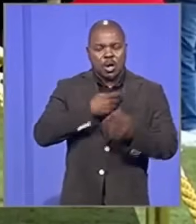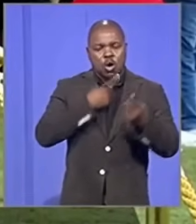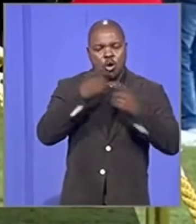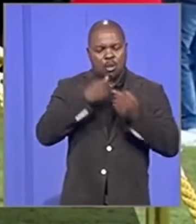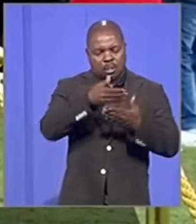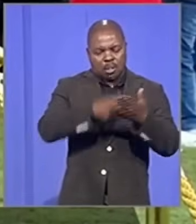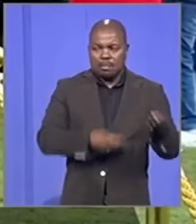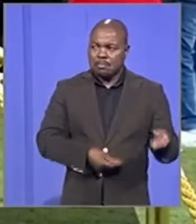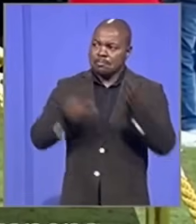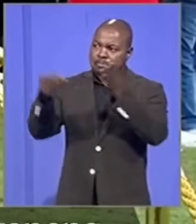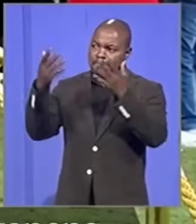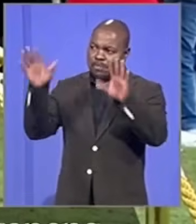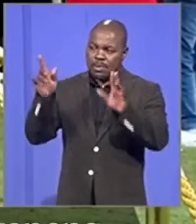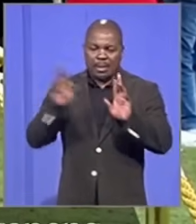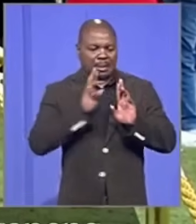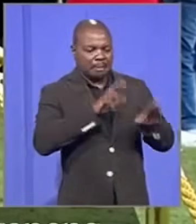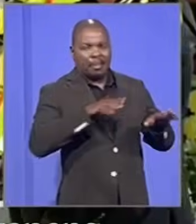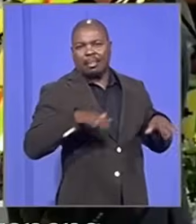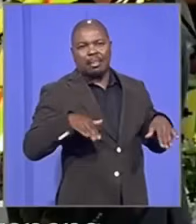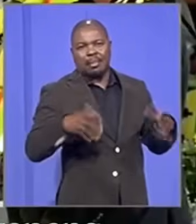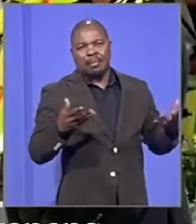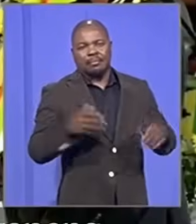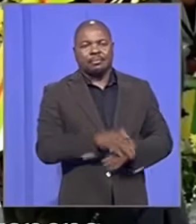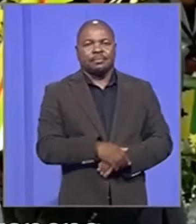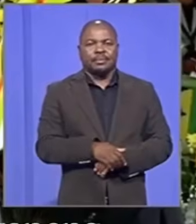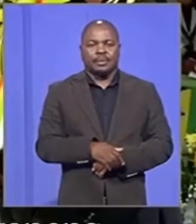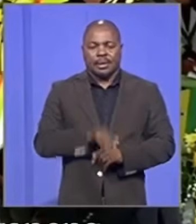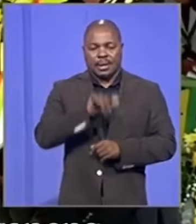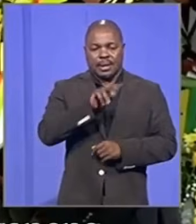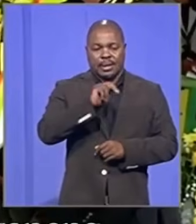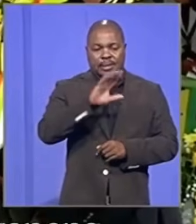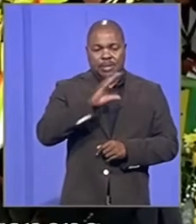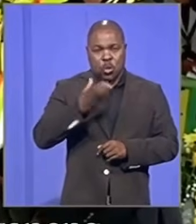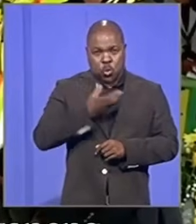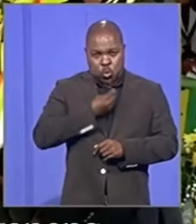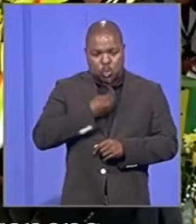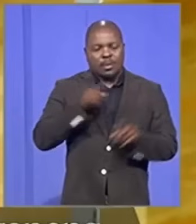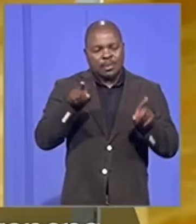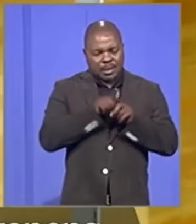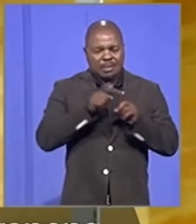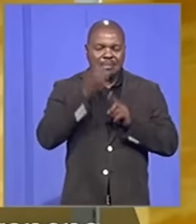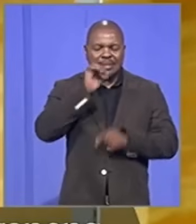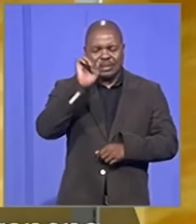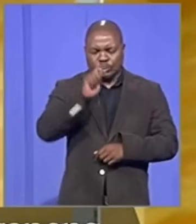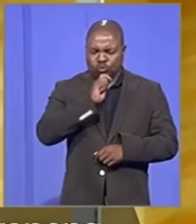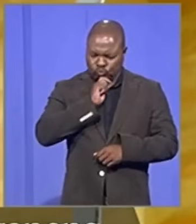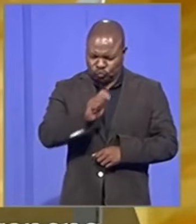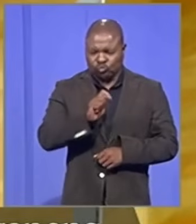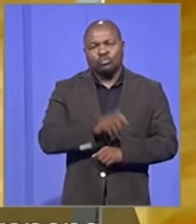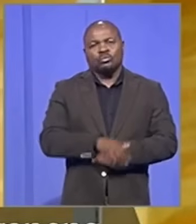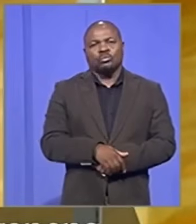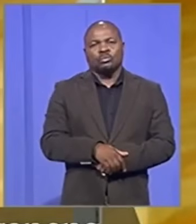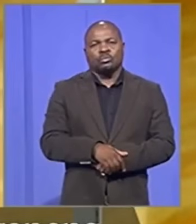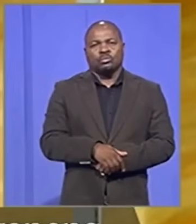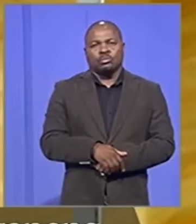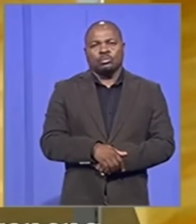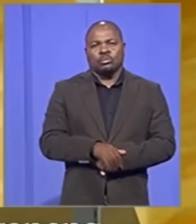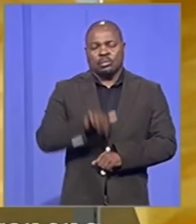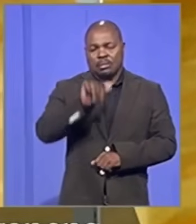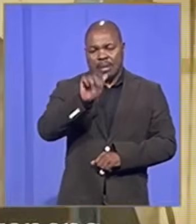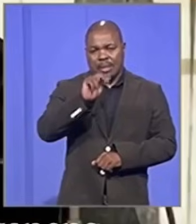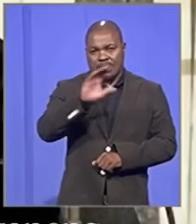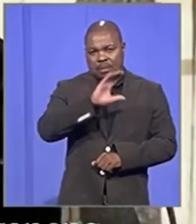they haven't yet responded, and it's been a while. Ba ANC Youth League le bona ba rekela ka leo. The ANC Youth League